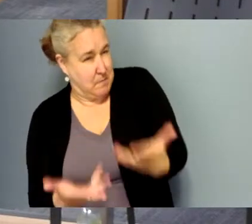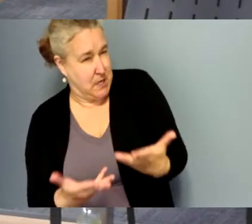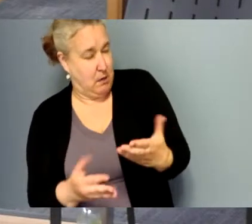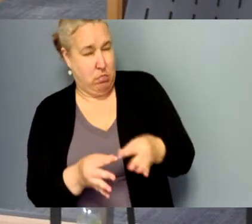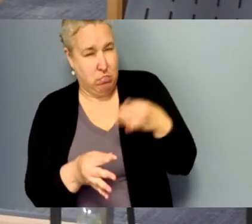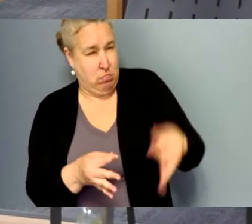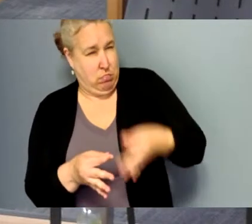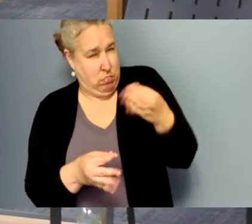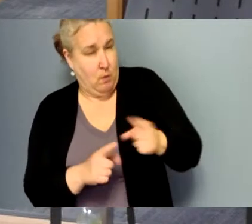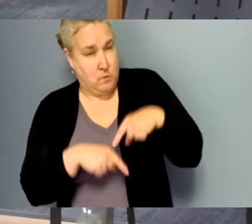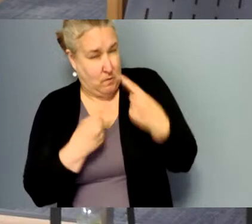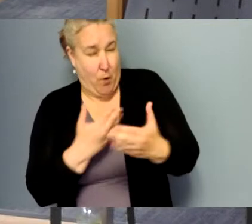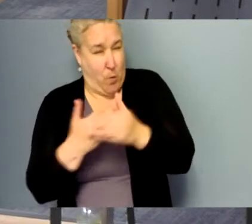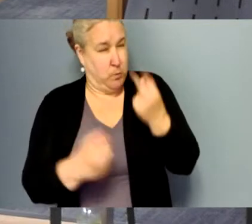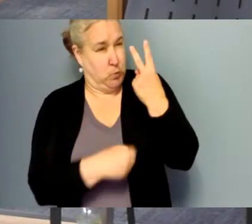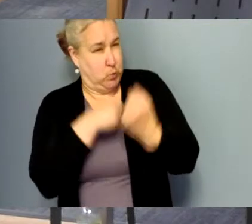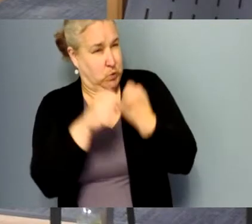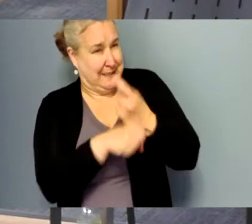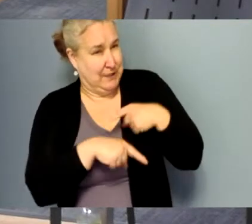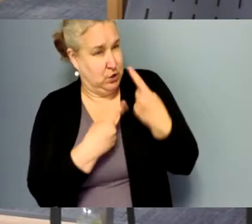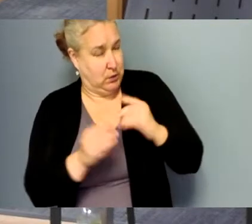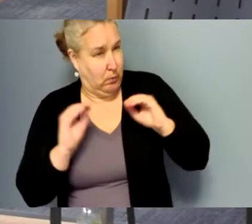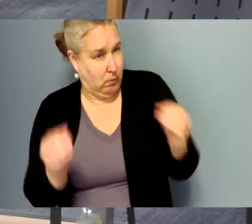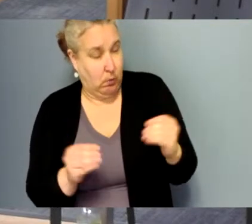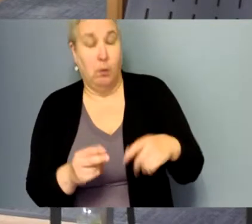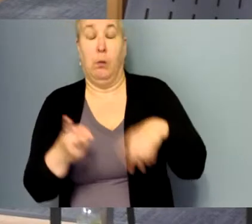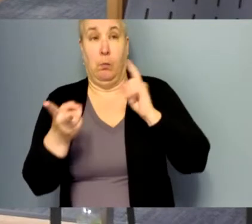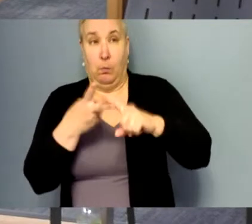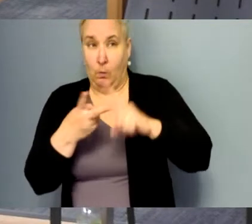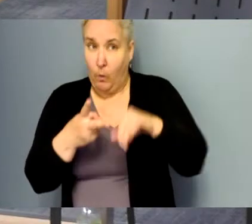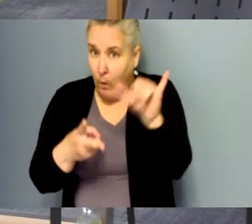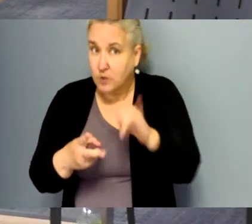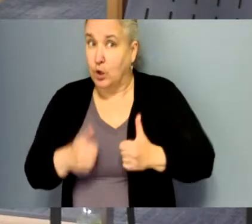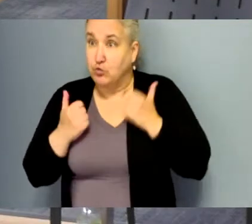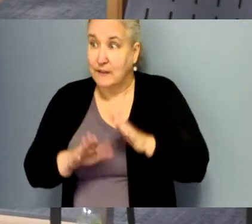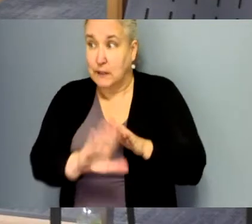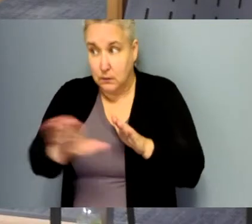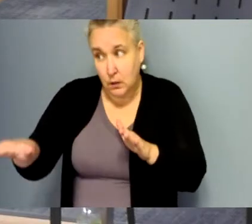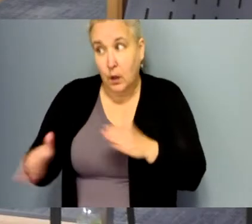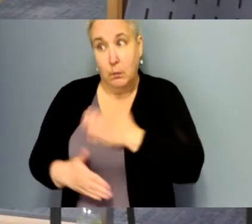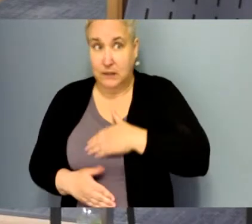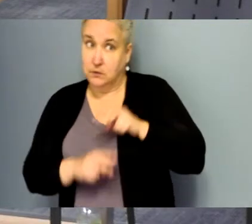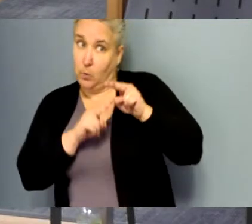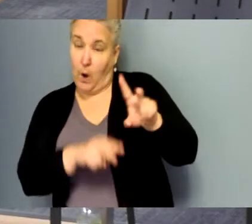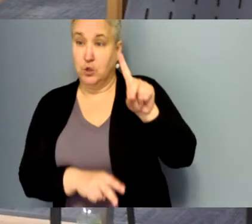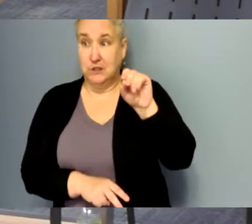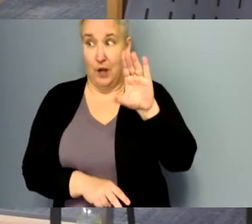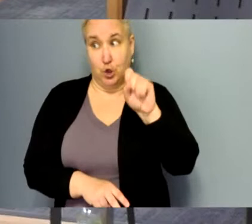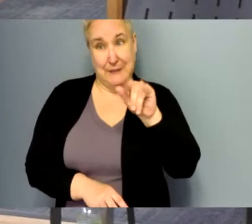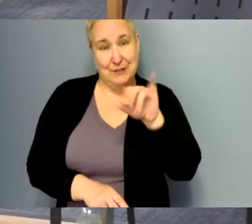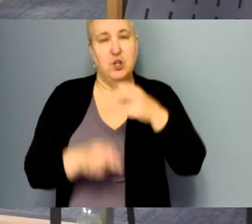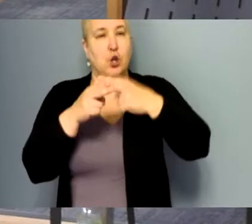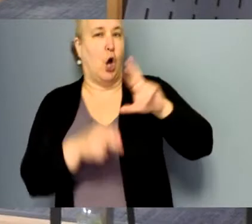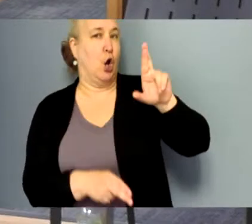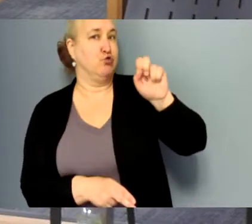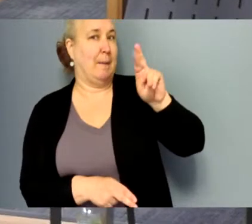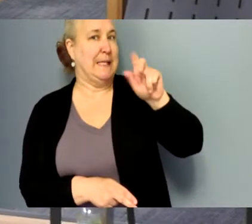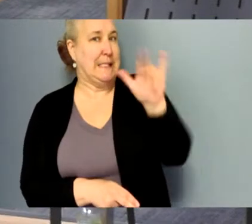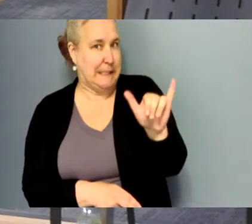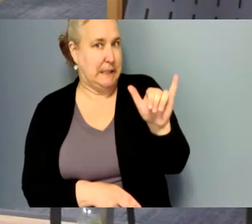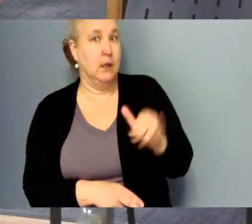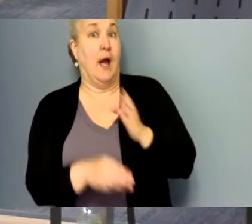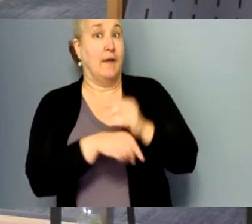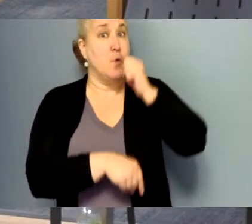far, it's been almost 2 years. On another note, residents, please watch the docuseries called Remedy. It will be taken down